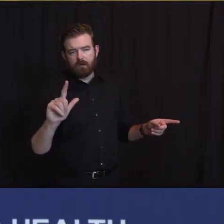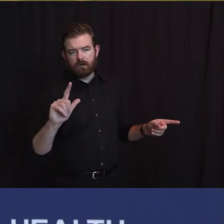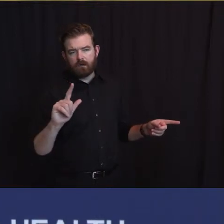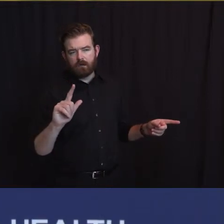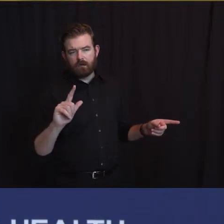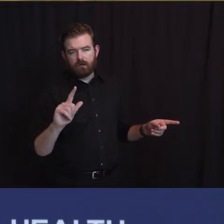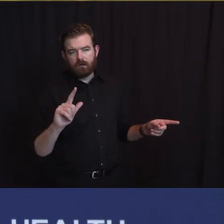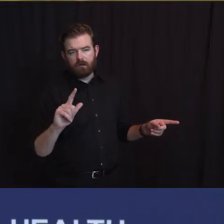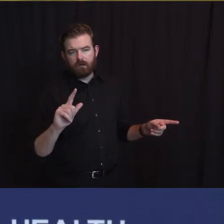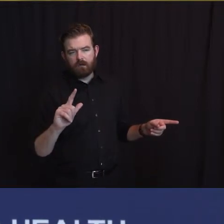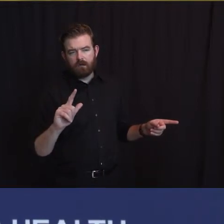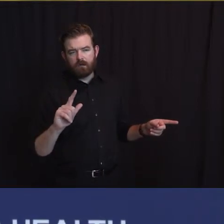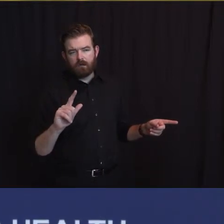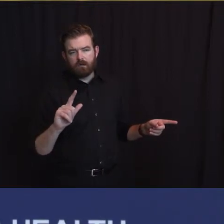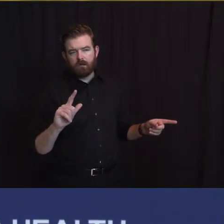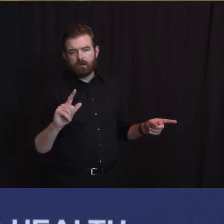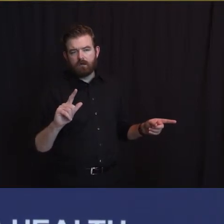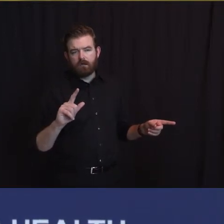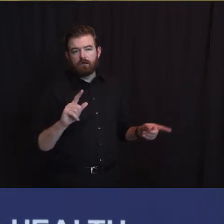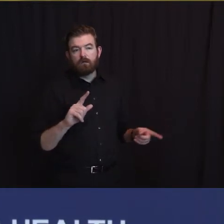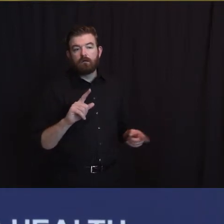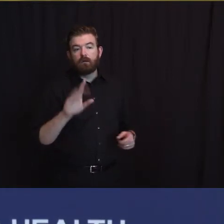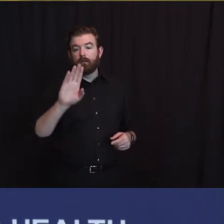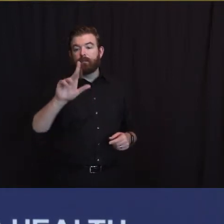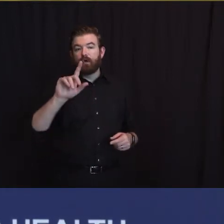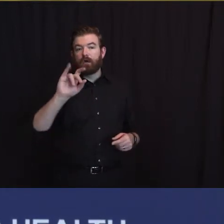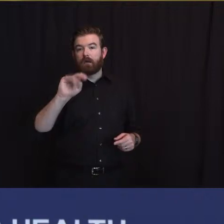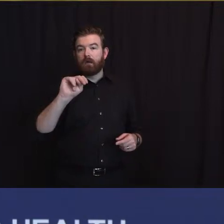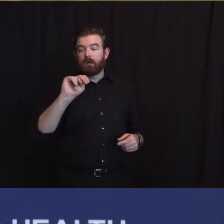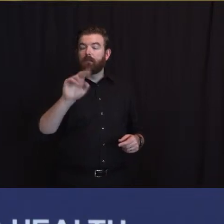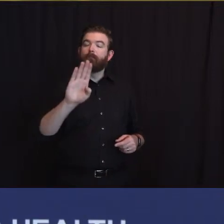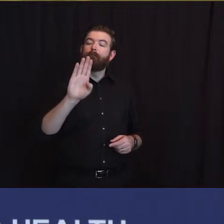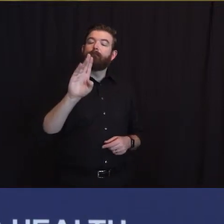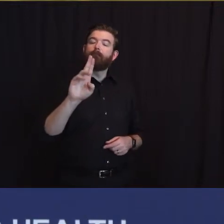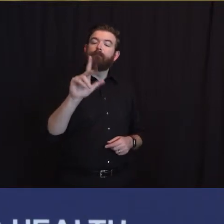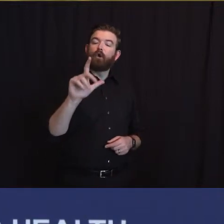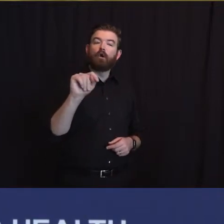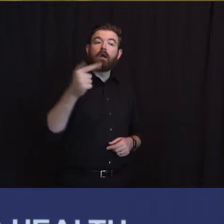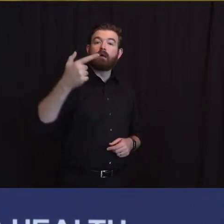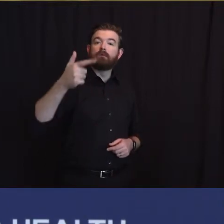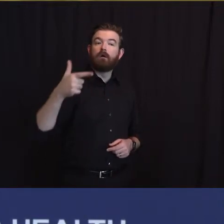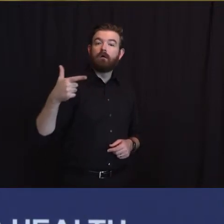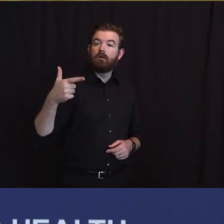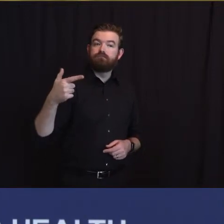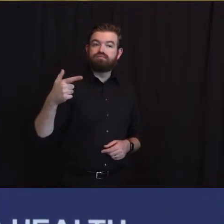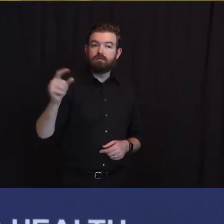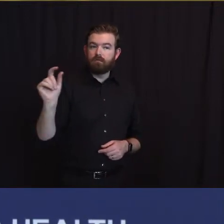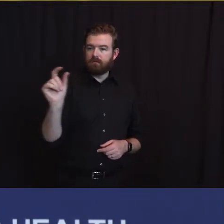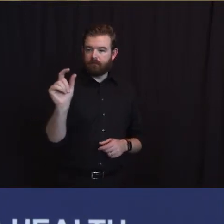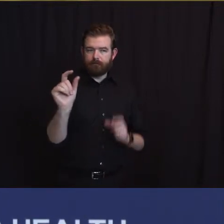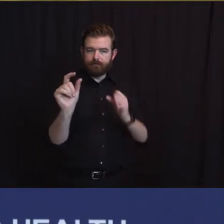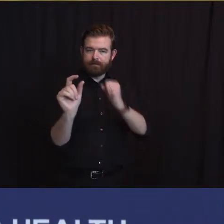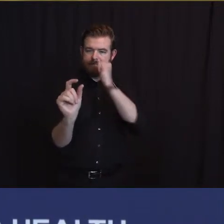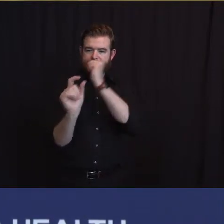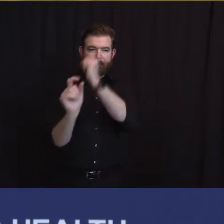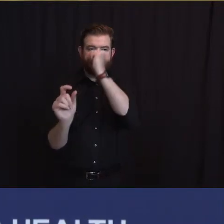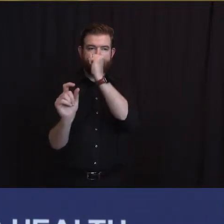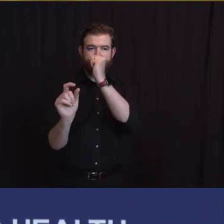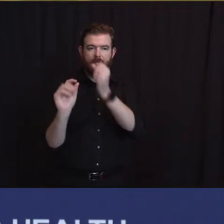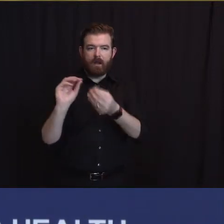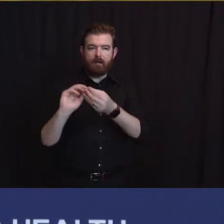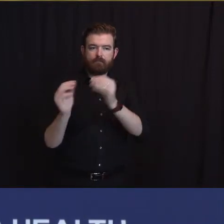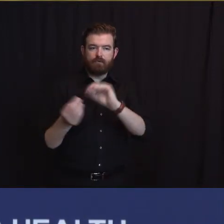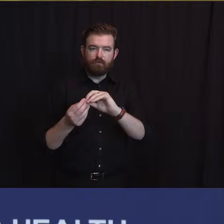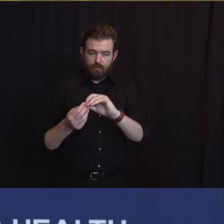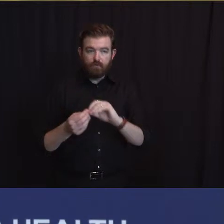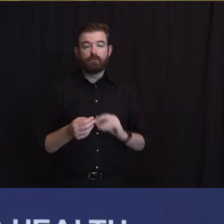that. You'd digitize that whole purchase and sale process. There are age restrictions